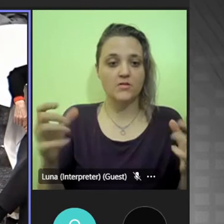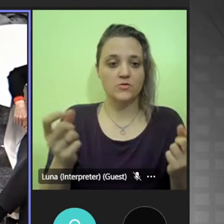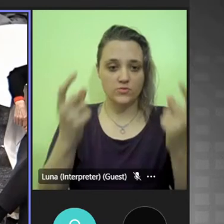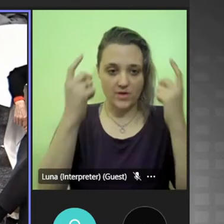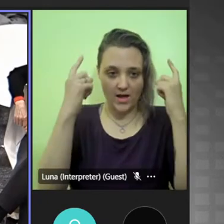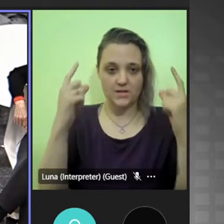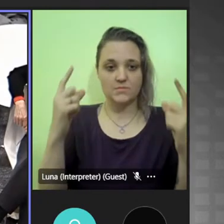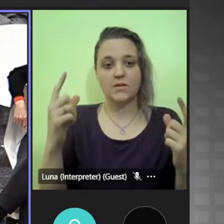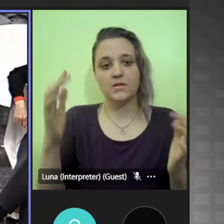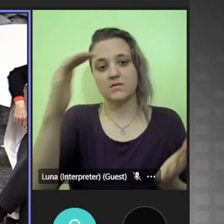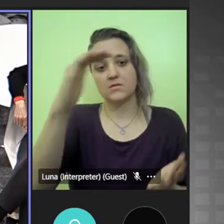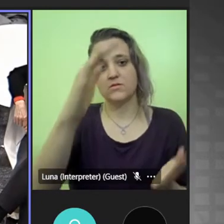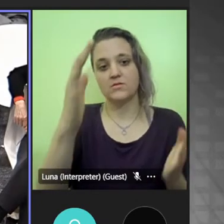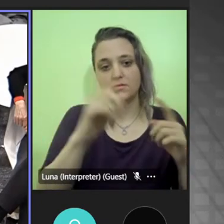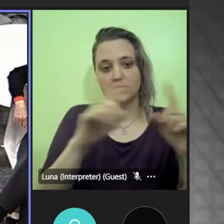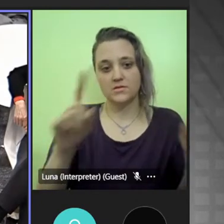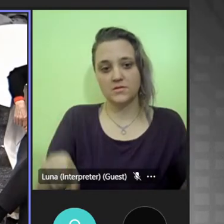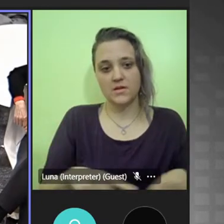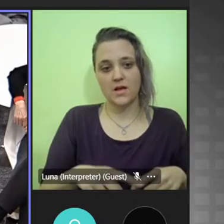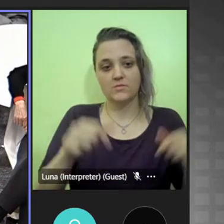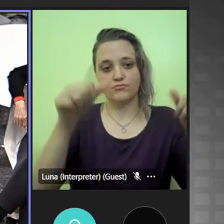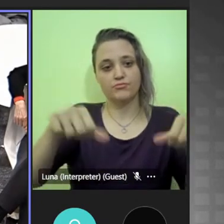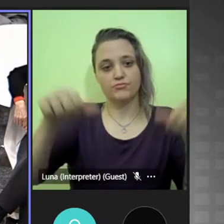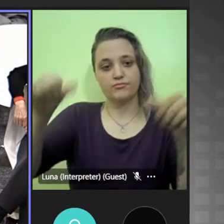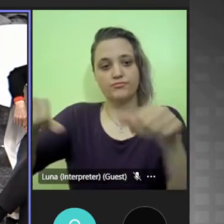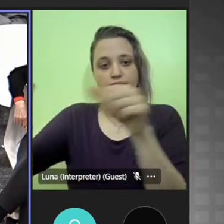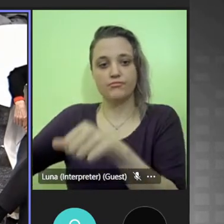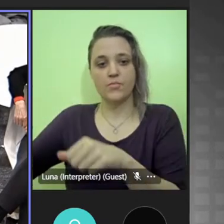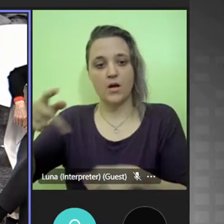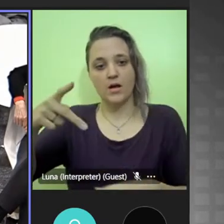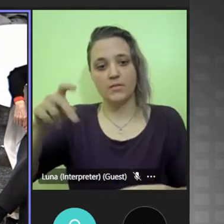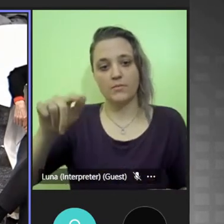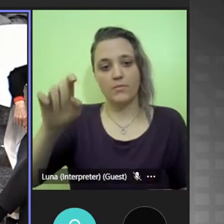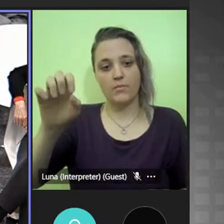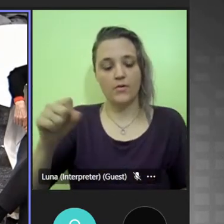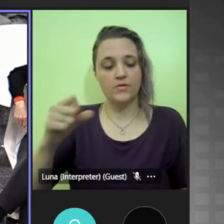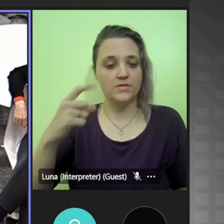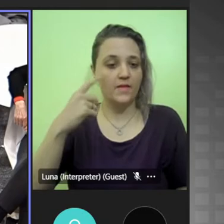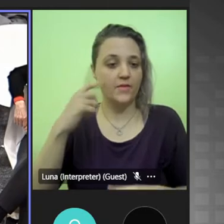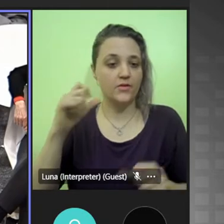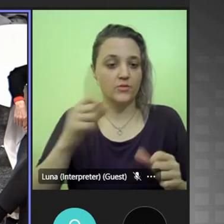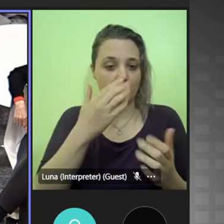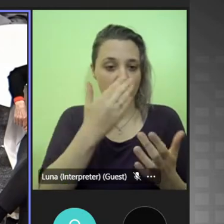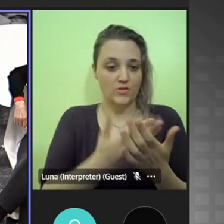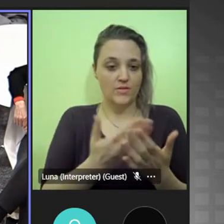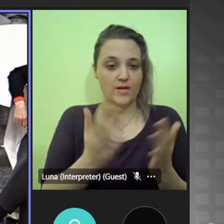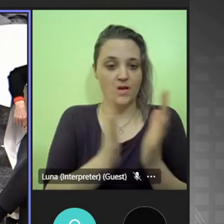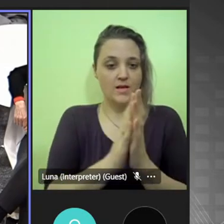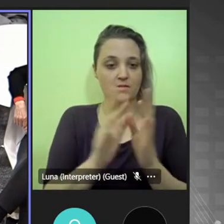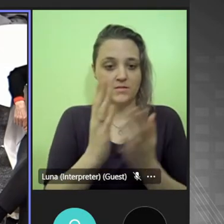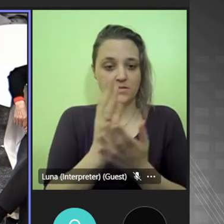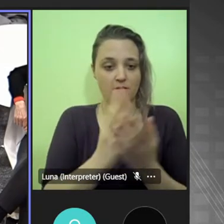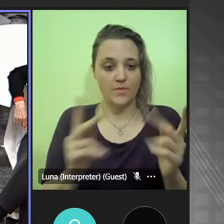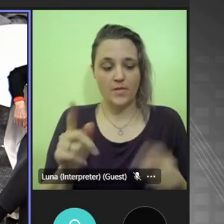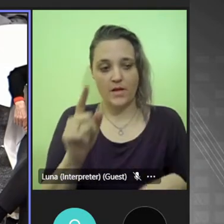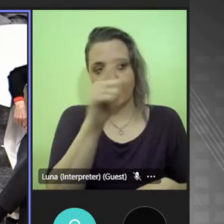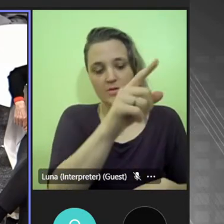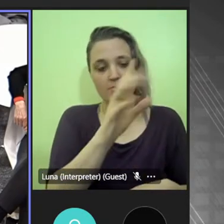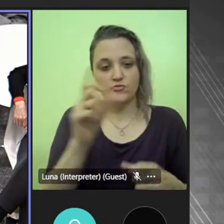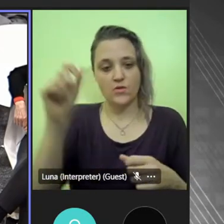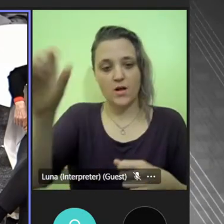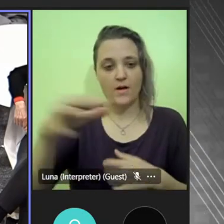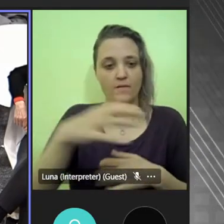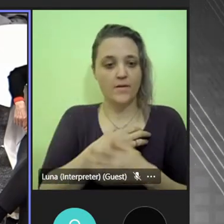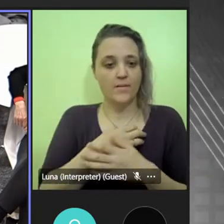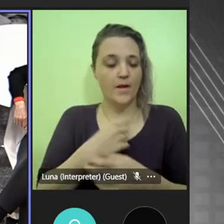lot there you know to chronographs how putting these little signs on polls but I think it could be good I'm gonna have some people out here I'm